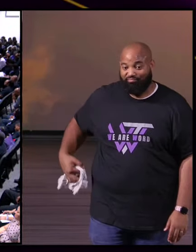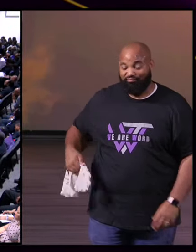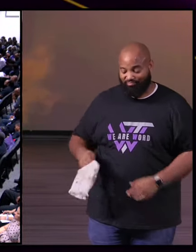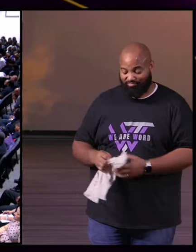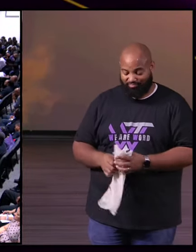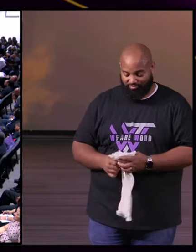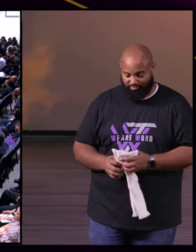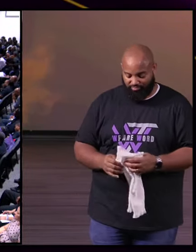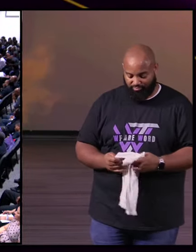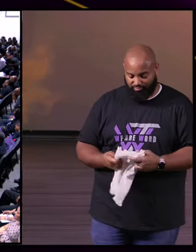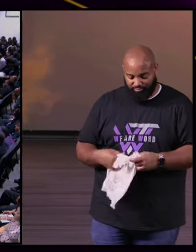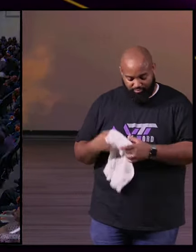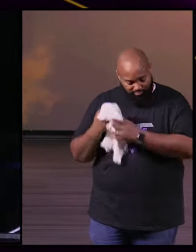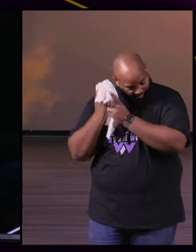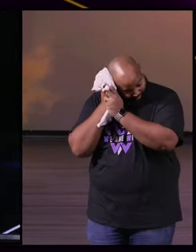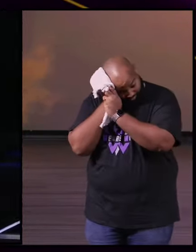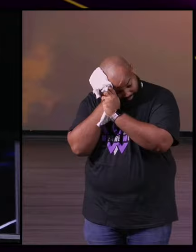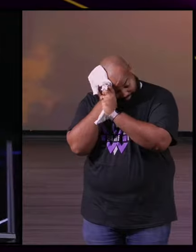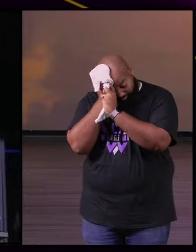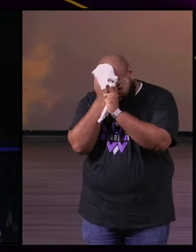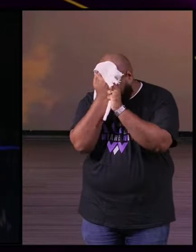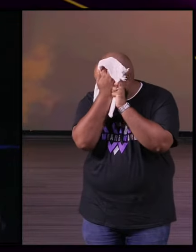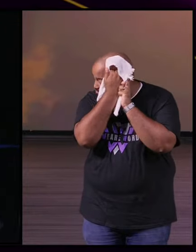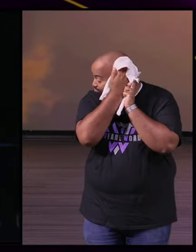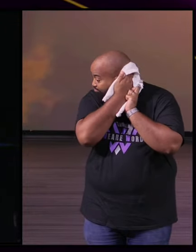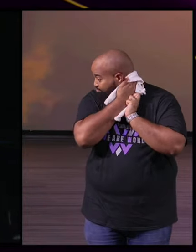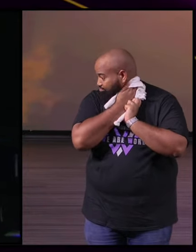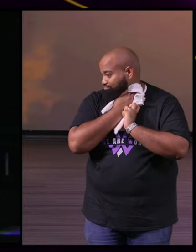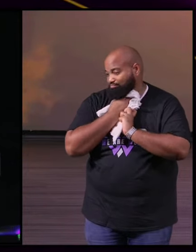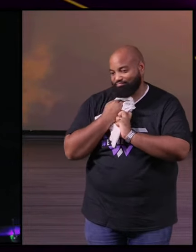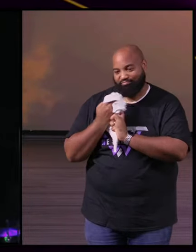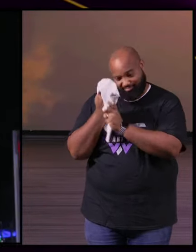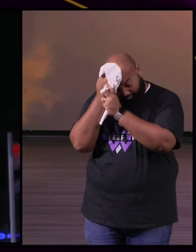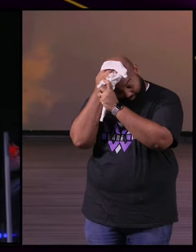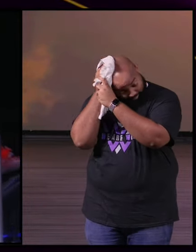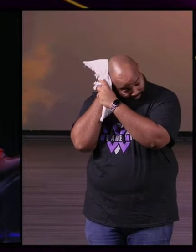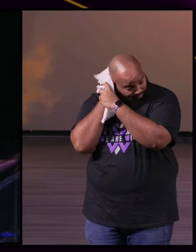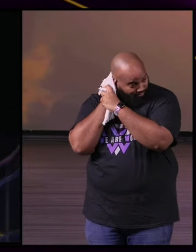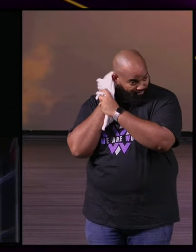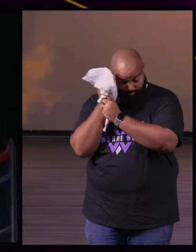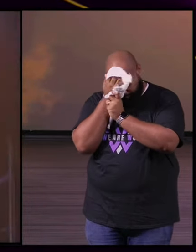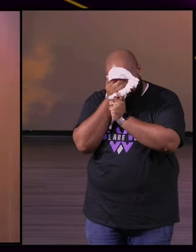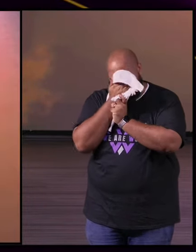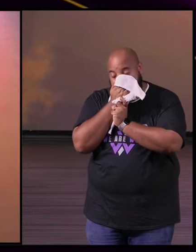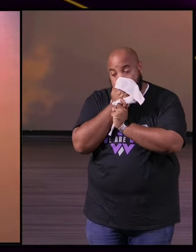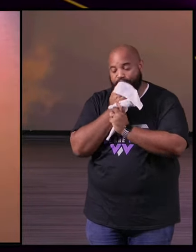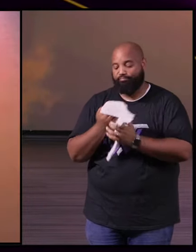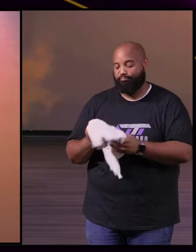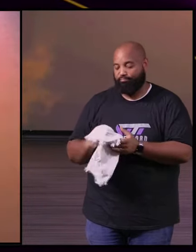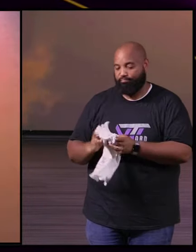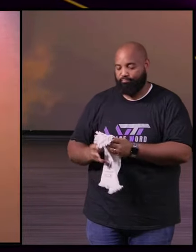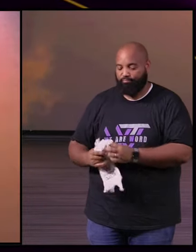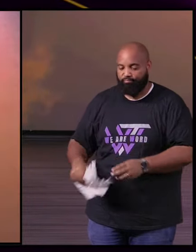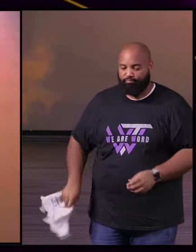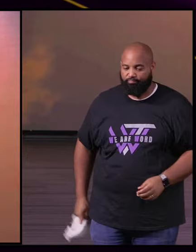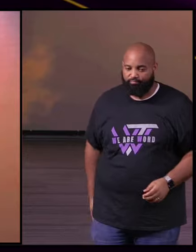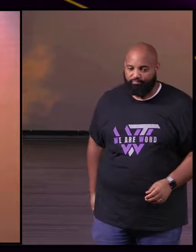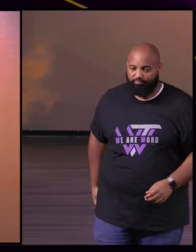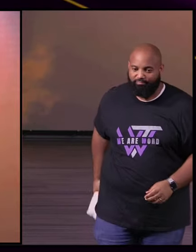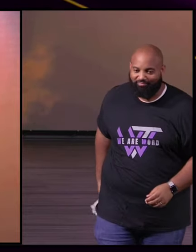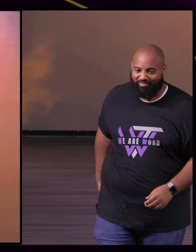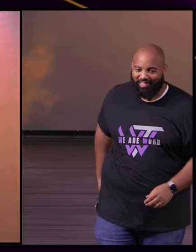There is this dichotomy. Let me just set this up, y'all. There is this dichotomy of